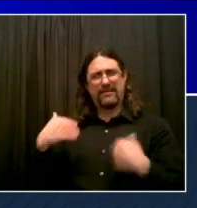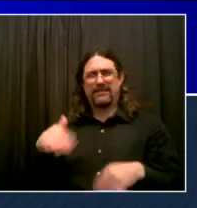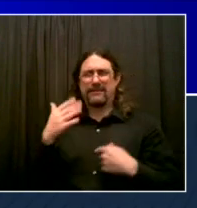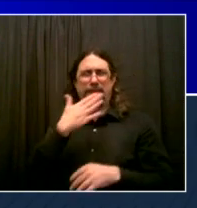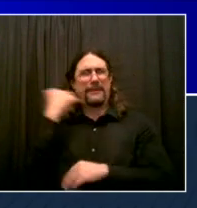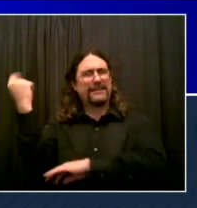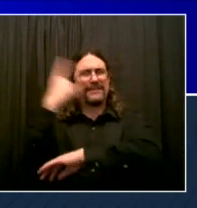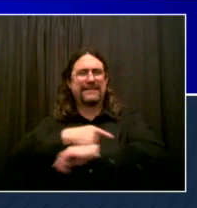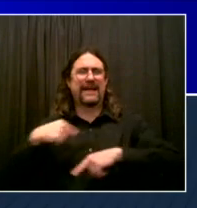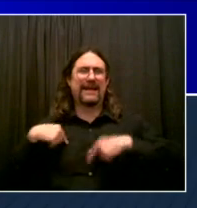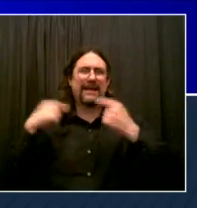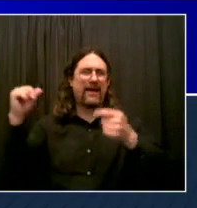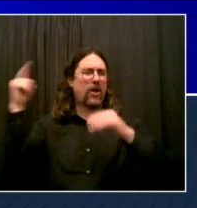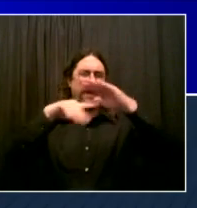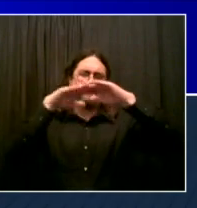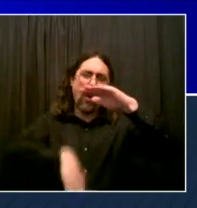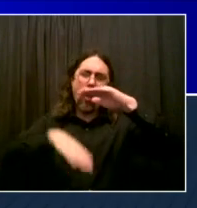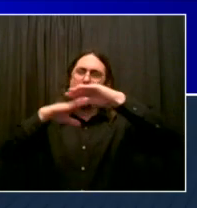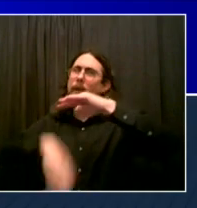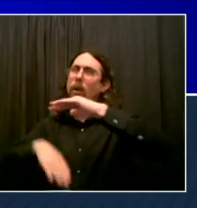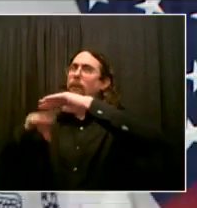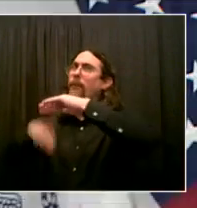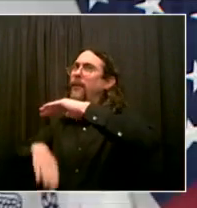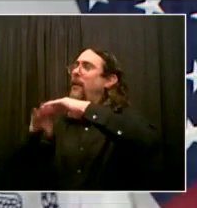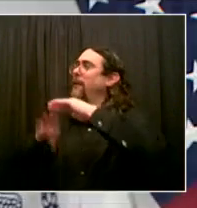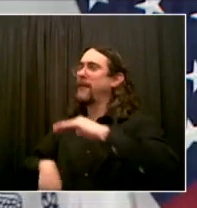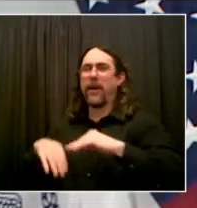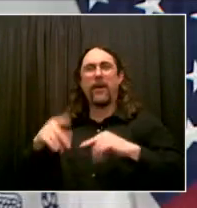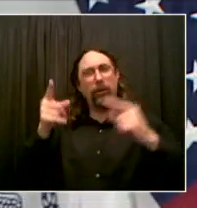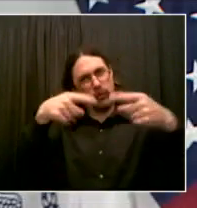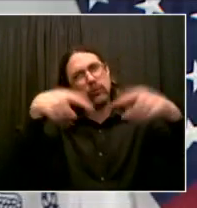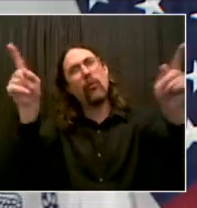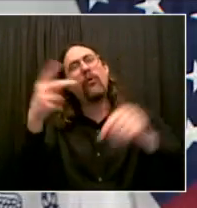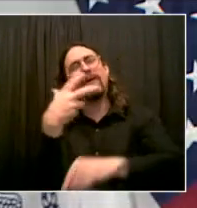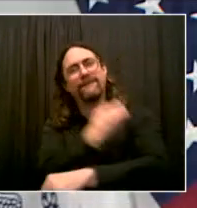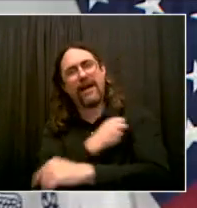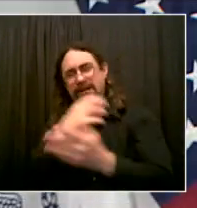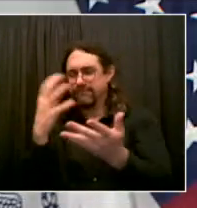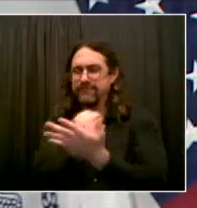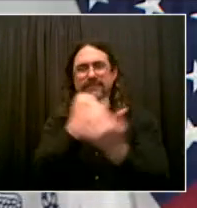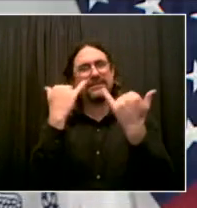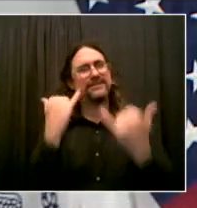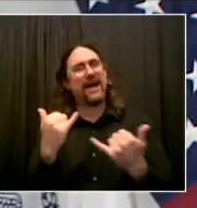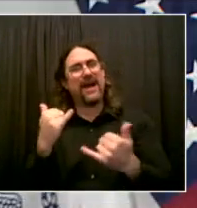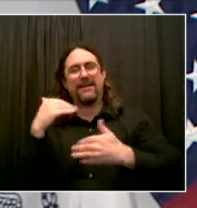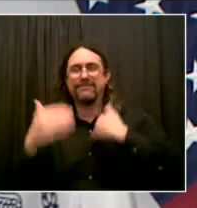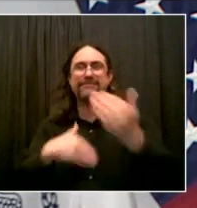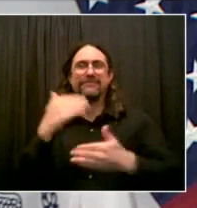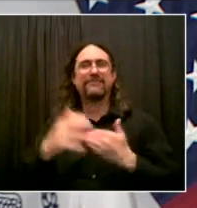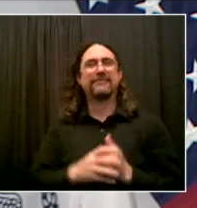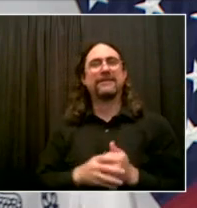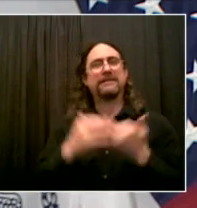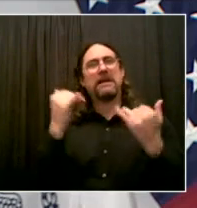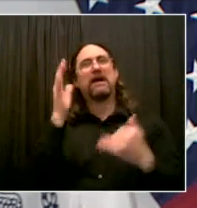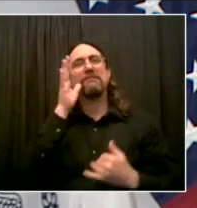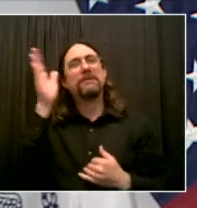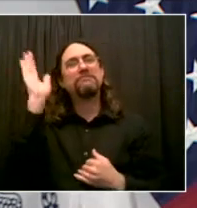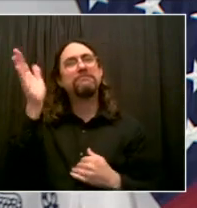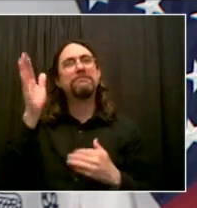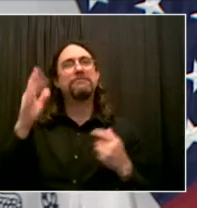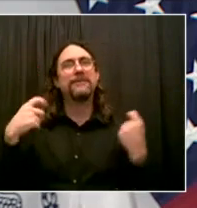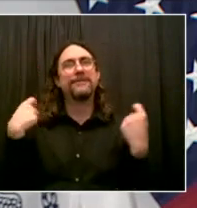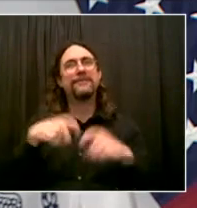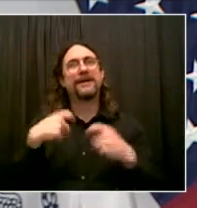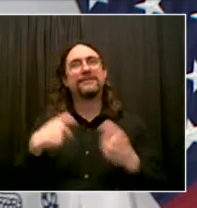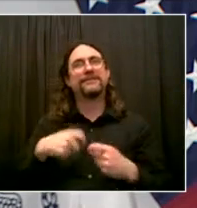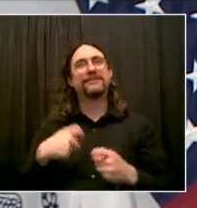vaccinated, be smart. This is the time. All right, a few words in Spanish about the return of our city workforce